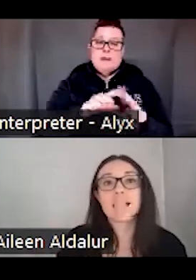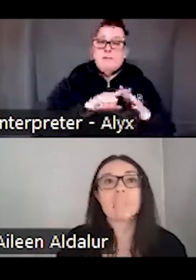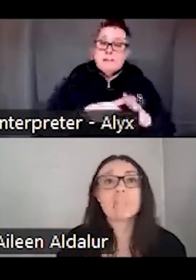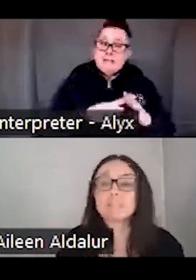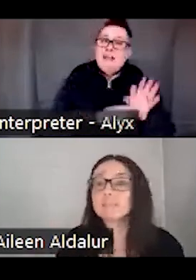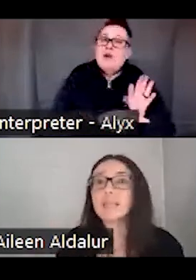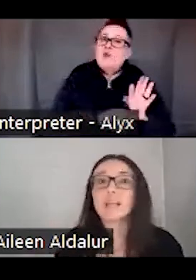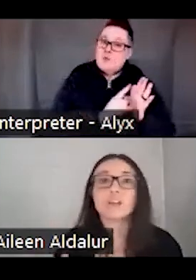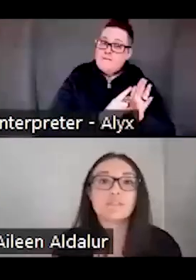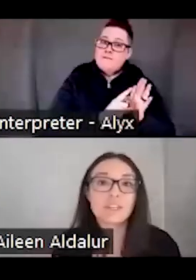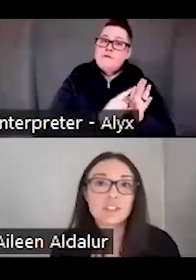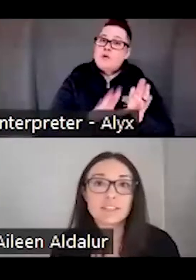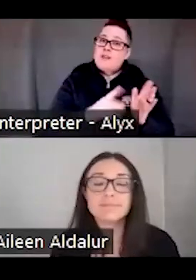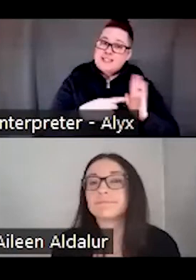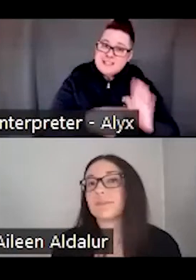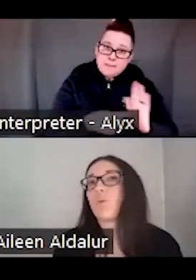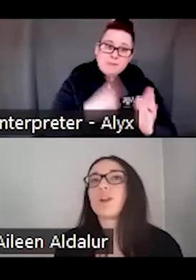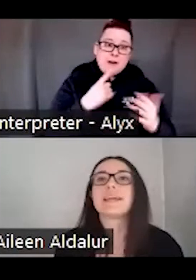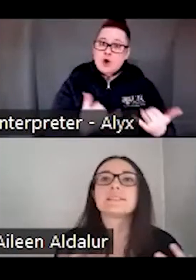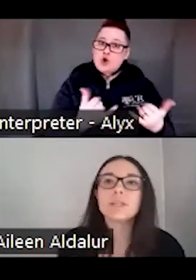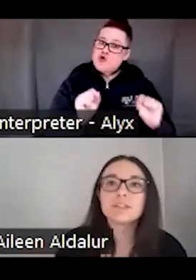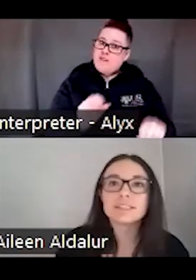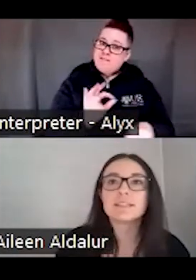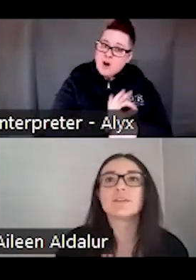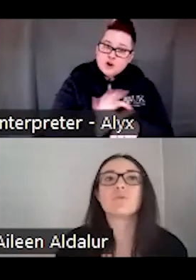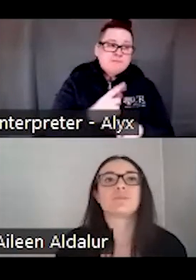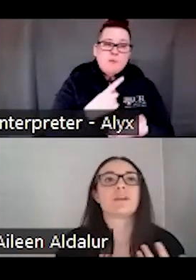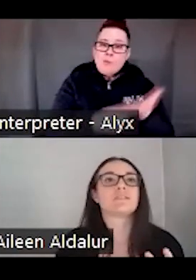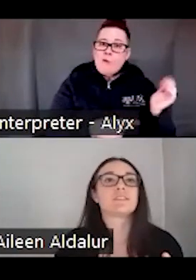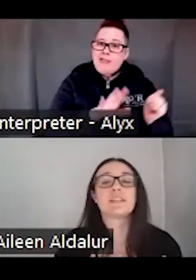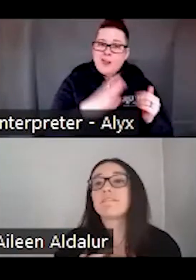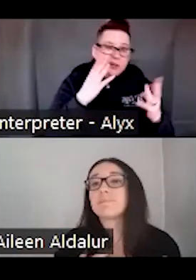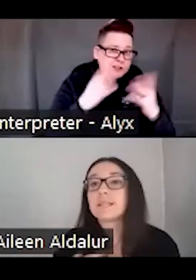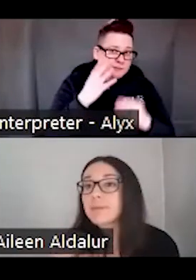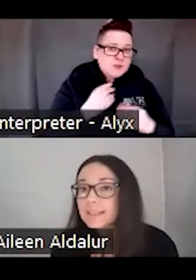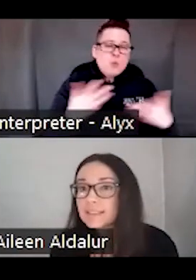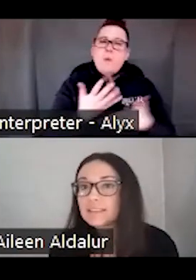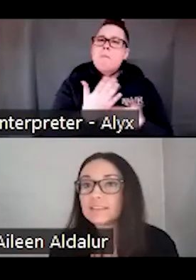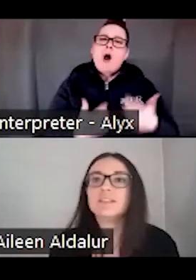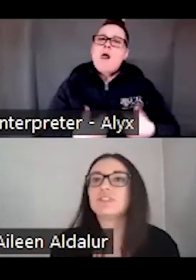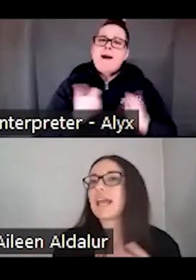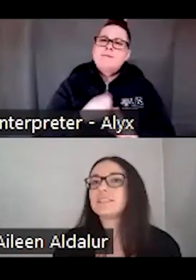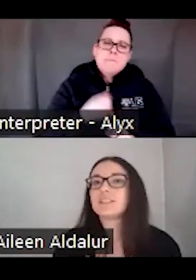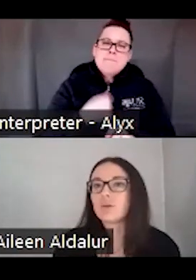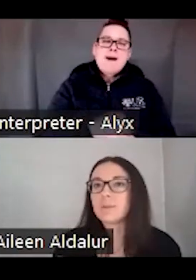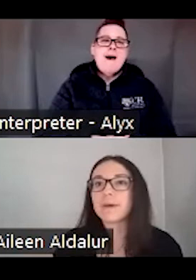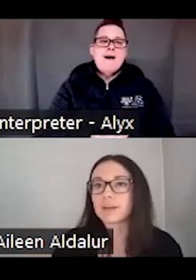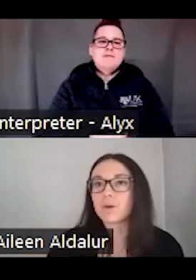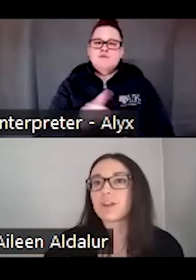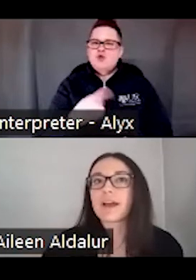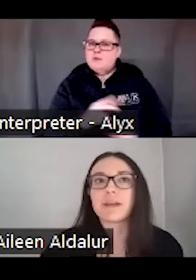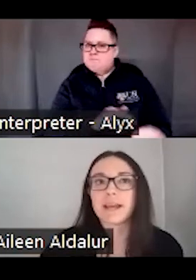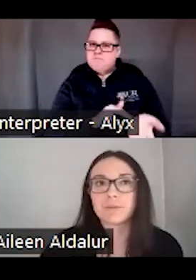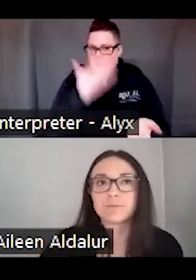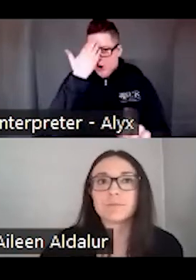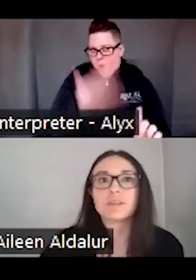of the client's symptoms and current functioning. What are they experiencing? Which parts of their life have been impacted? Just getting to know them better,